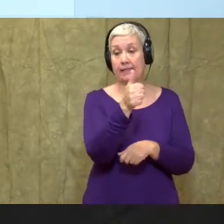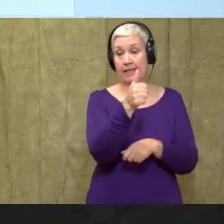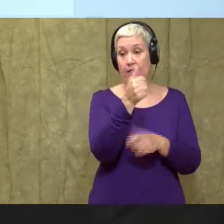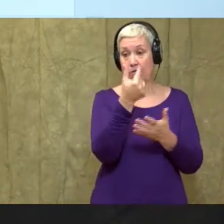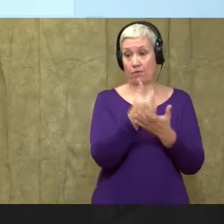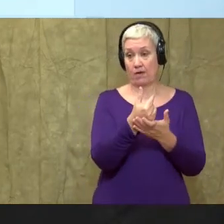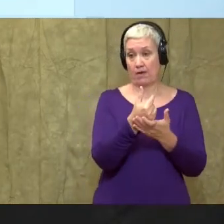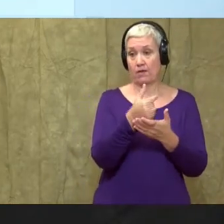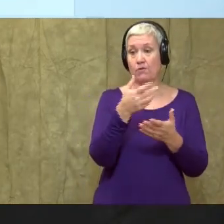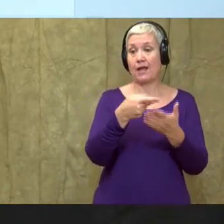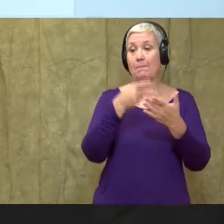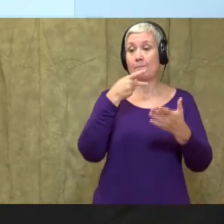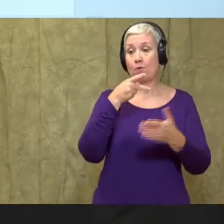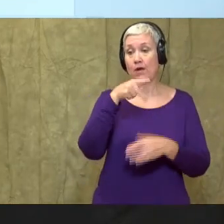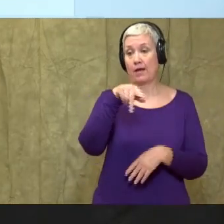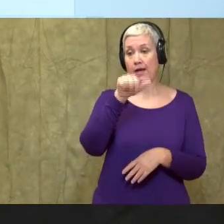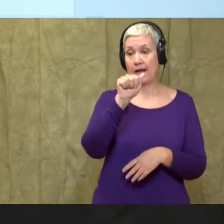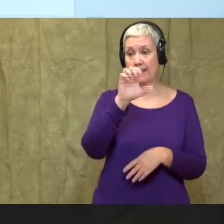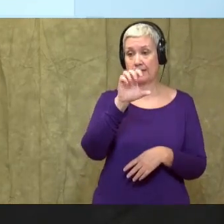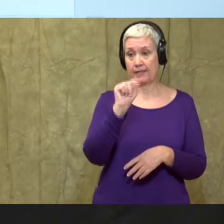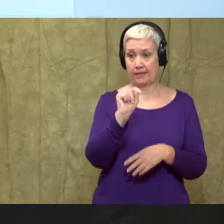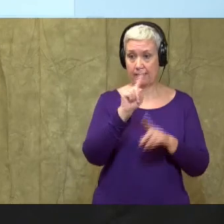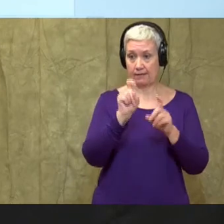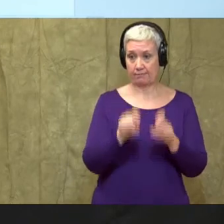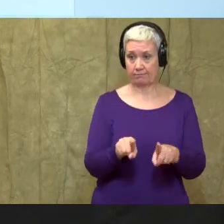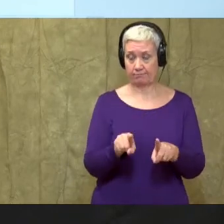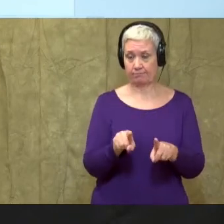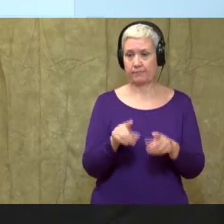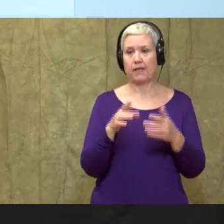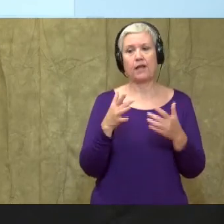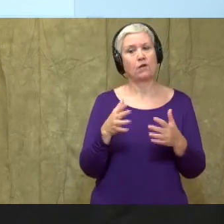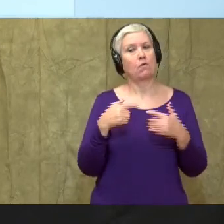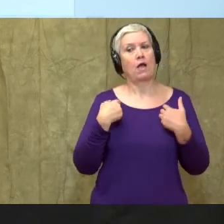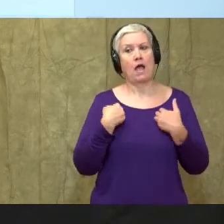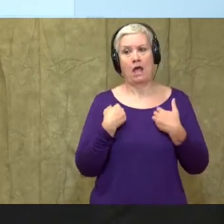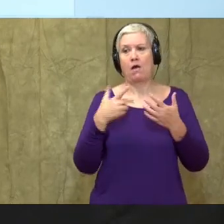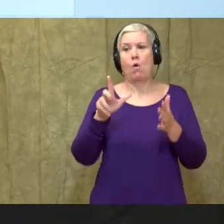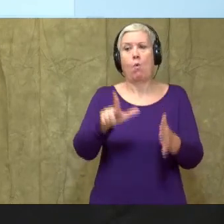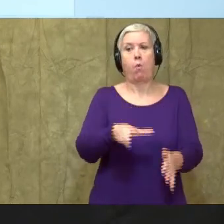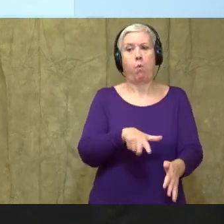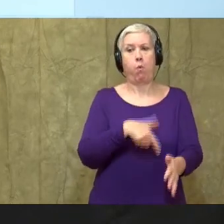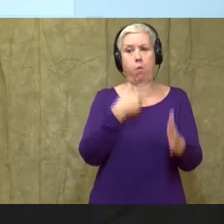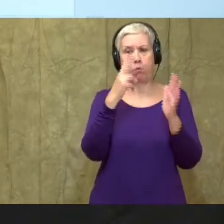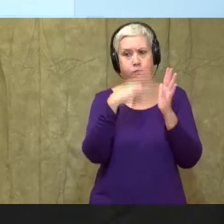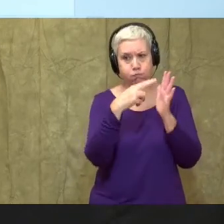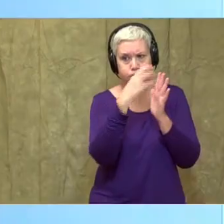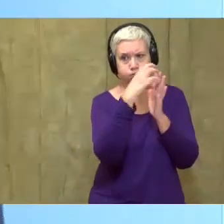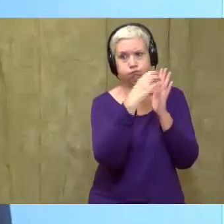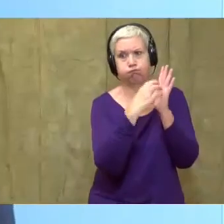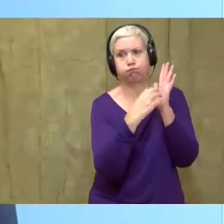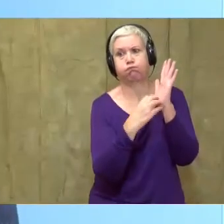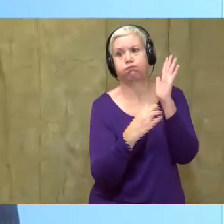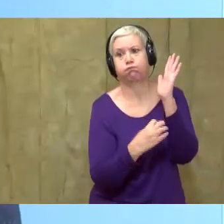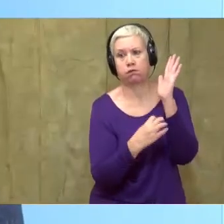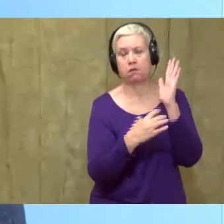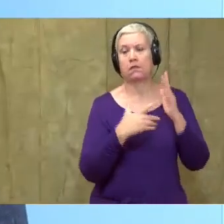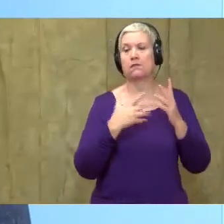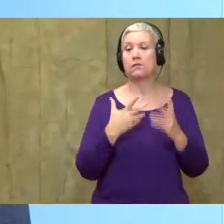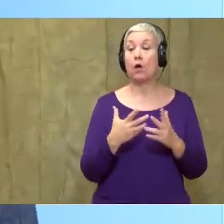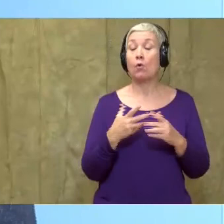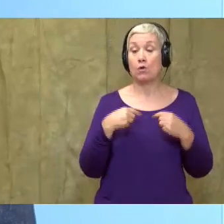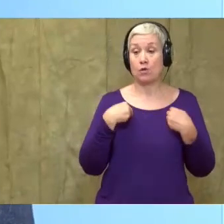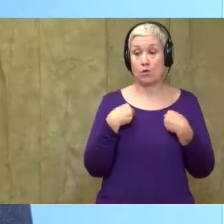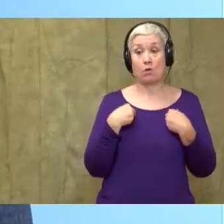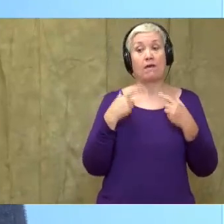pre-ACT. And in there, you're going to have some longer reading passages. And you have a very short time to get through those. So